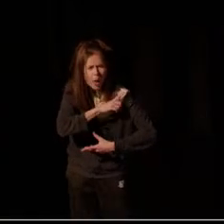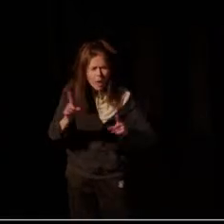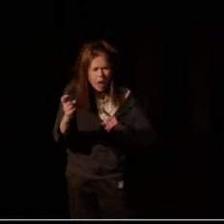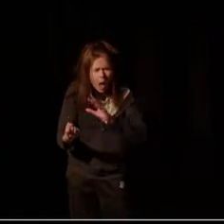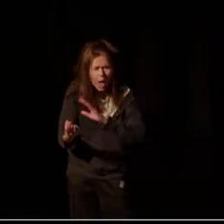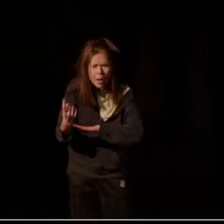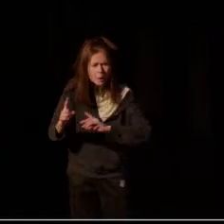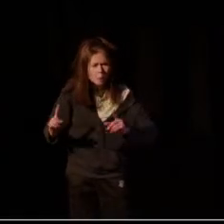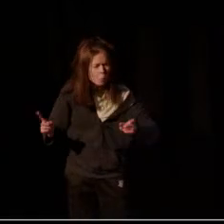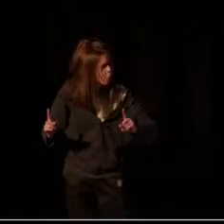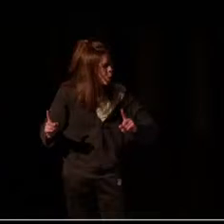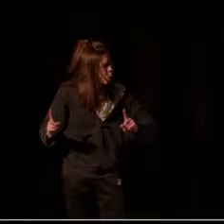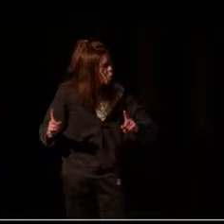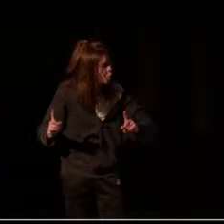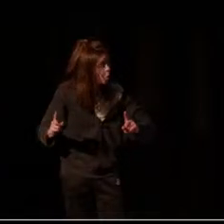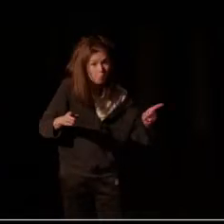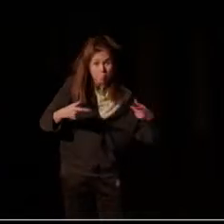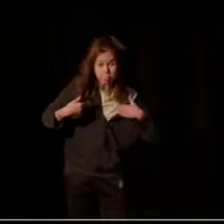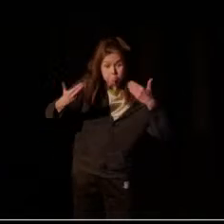not know.